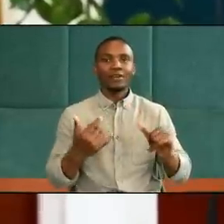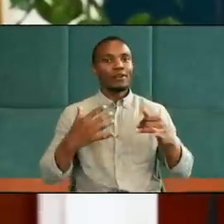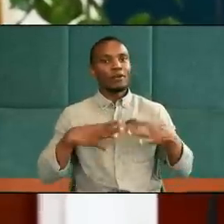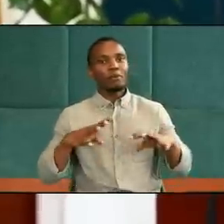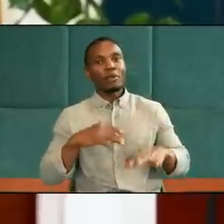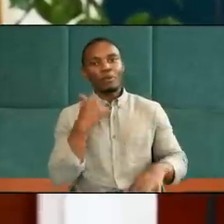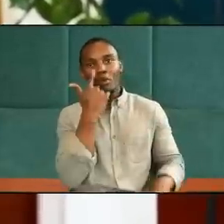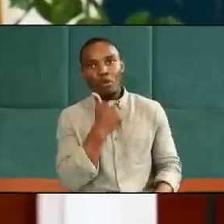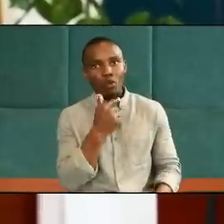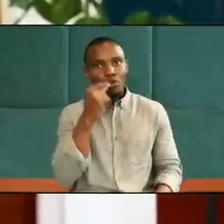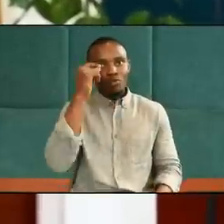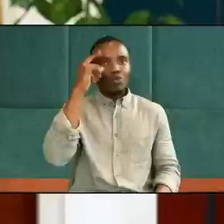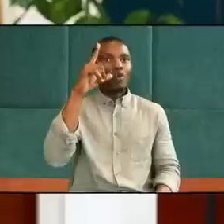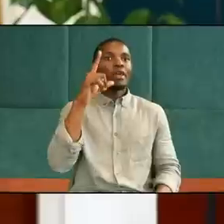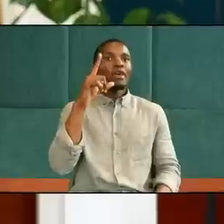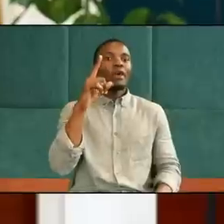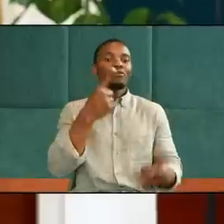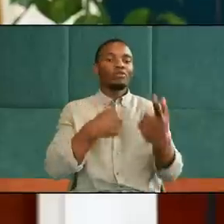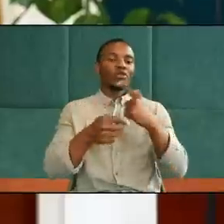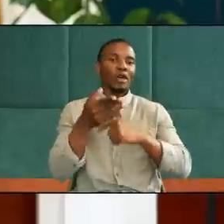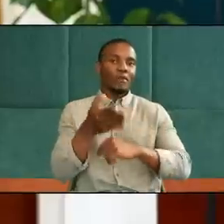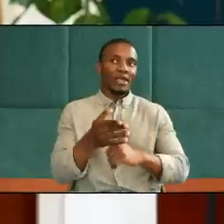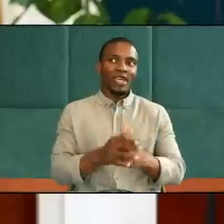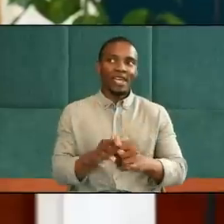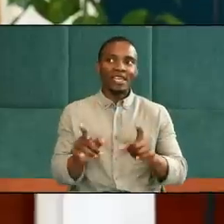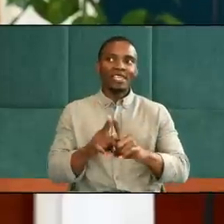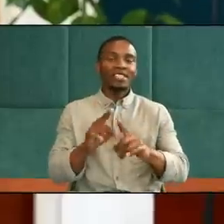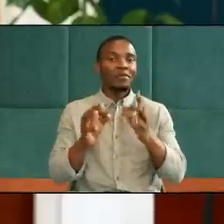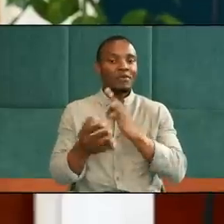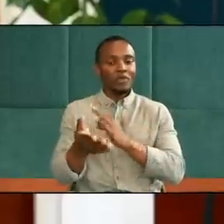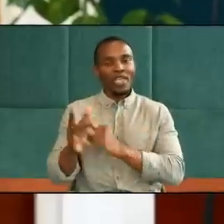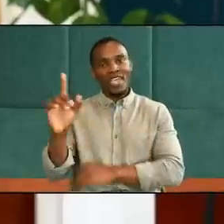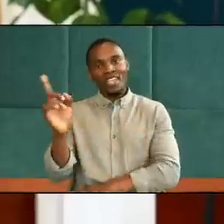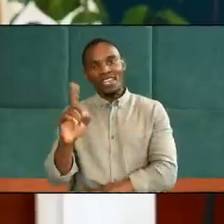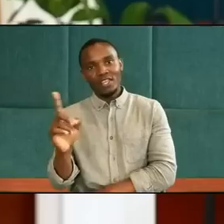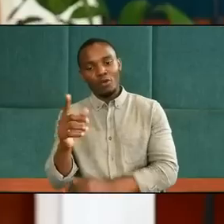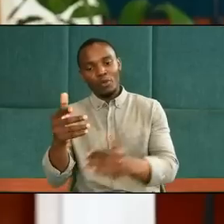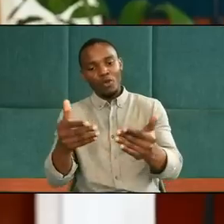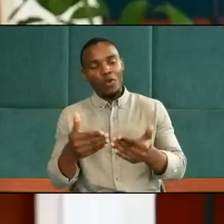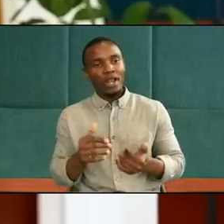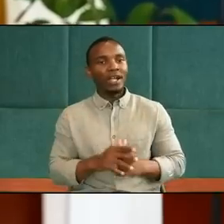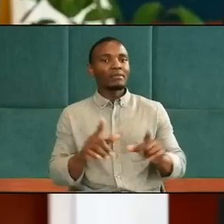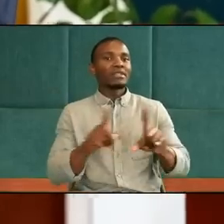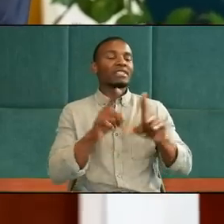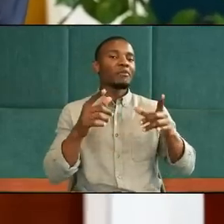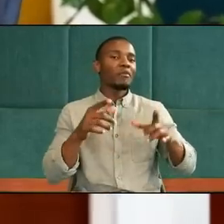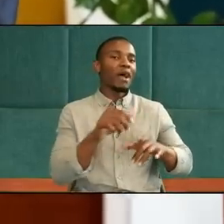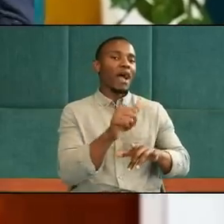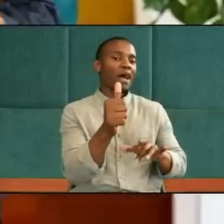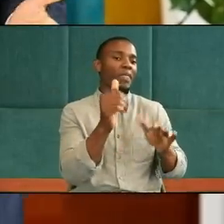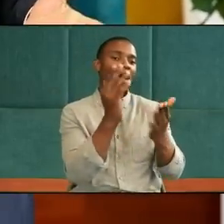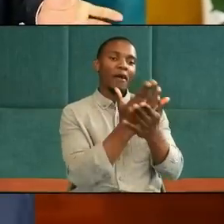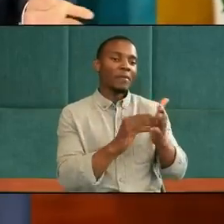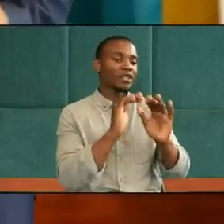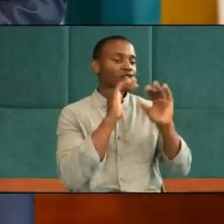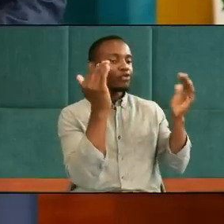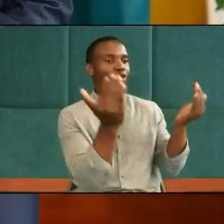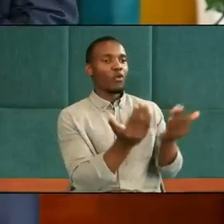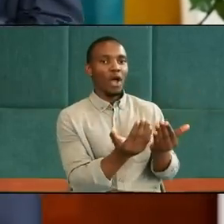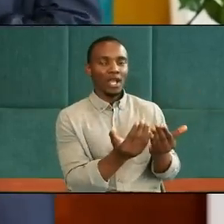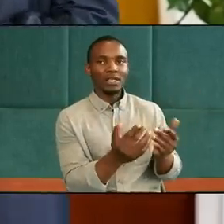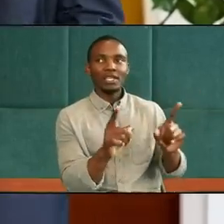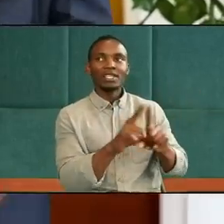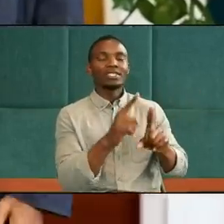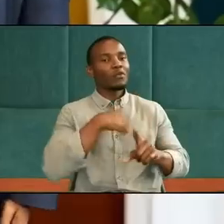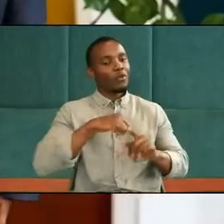4 o'clock in the morning to watch us here live from Nairobi. We want to welcome you. And for those of you in other parts of the world, we're delighted to